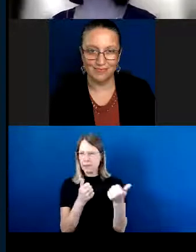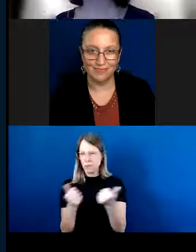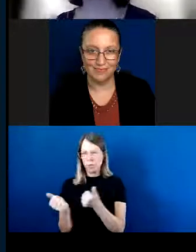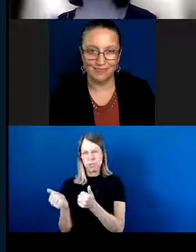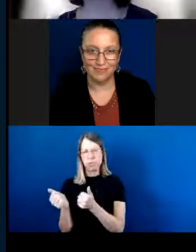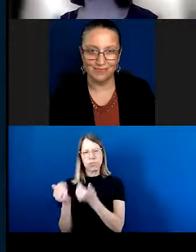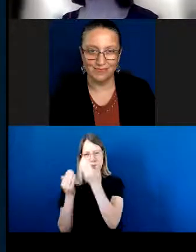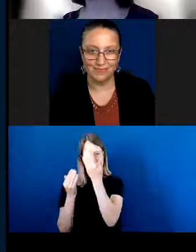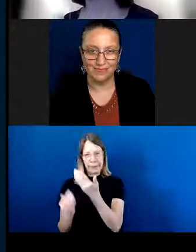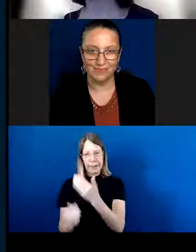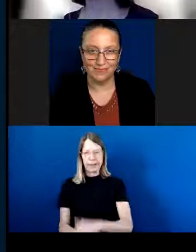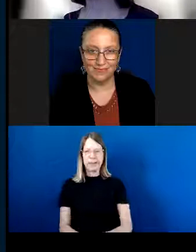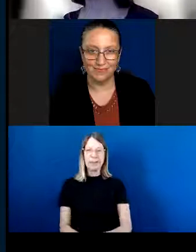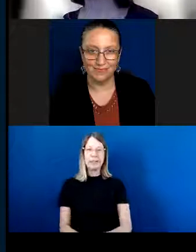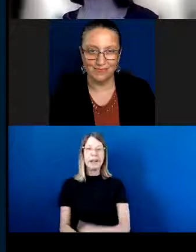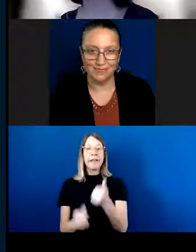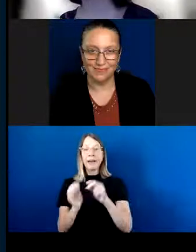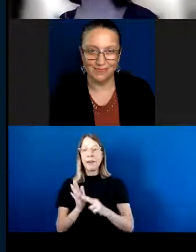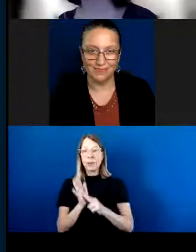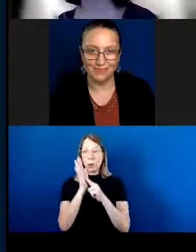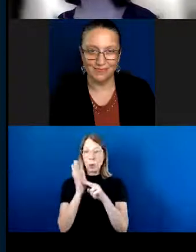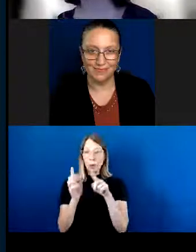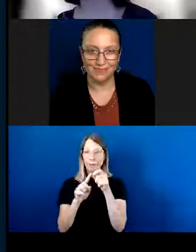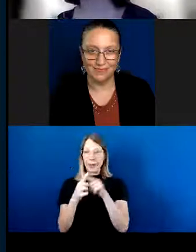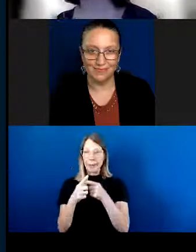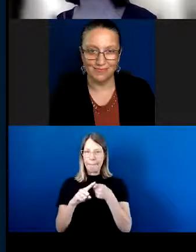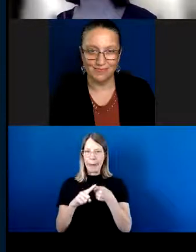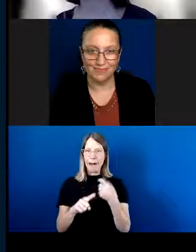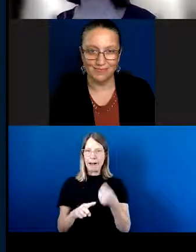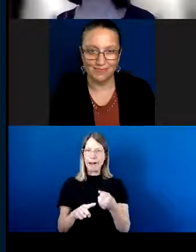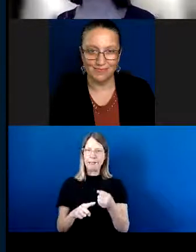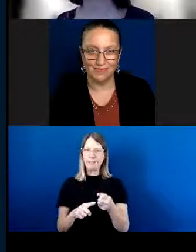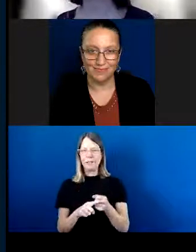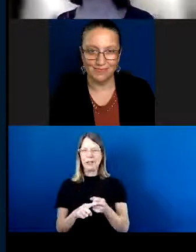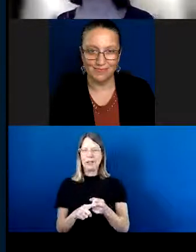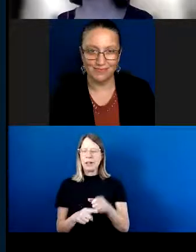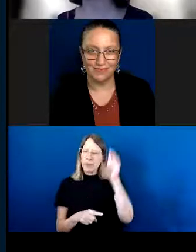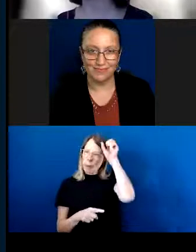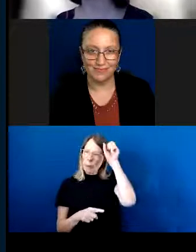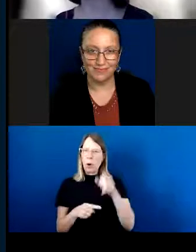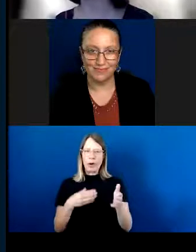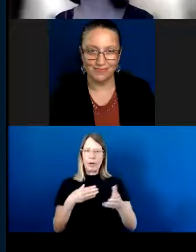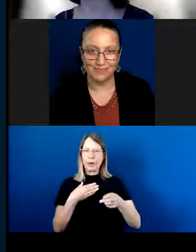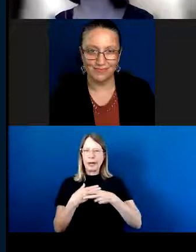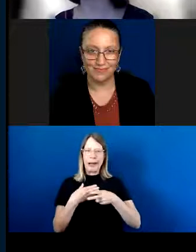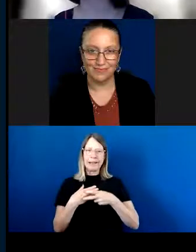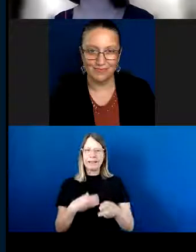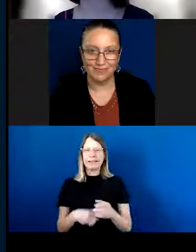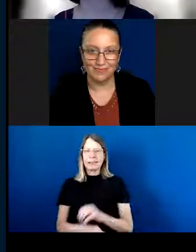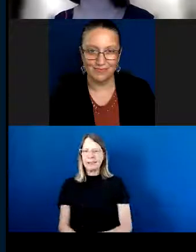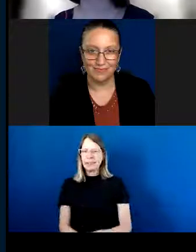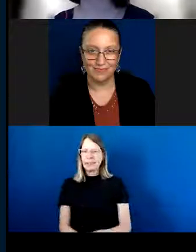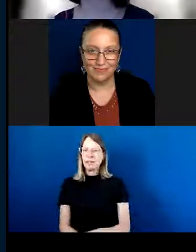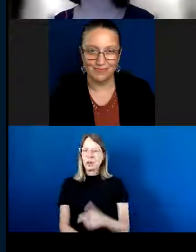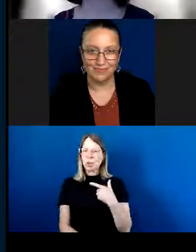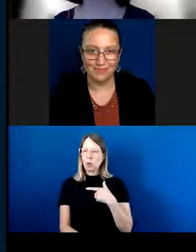Moving on to the northern side of the park, we find ourselves at the stately memorial gates built between 1951 and 1954 in honour of British King